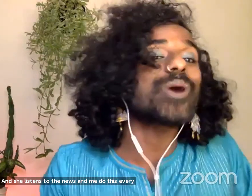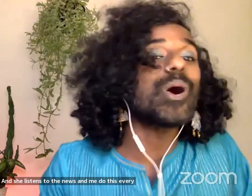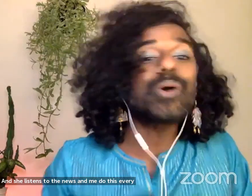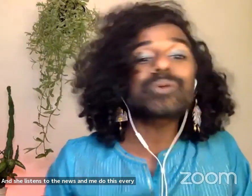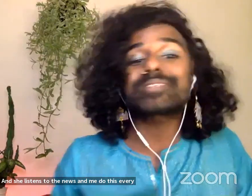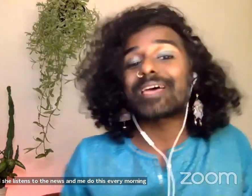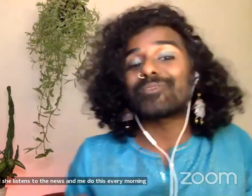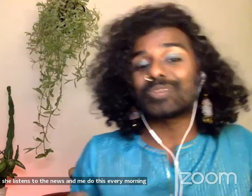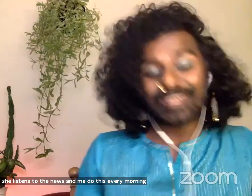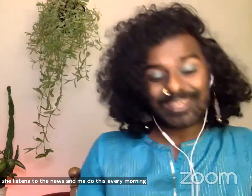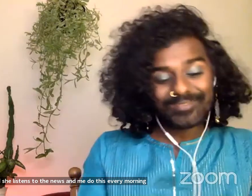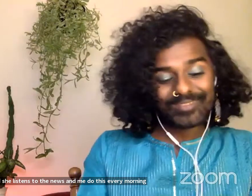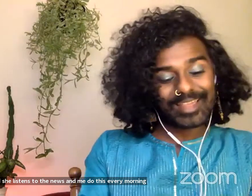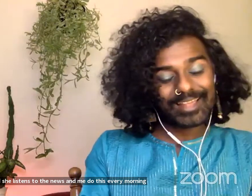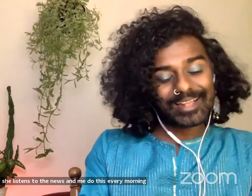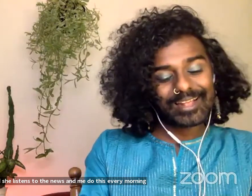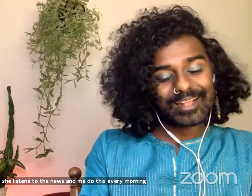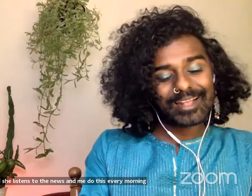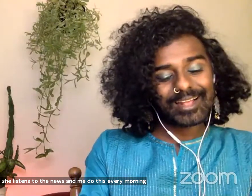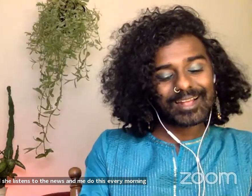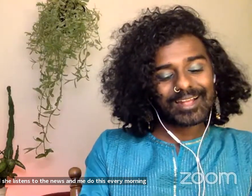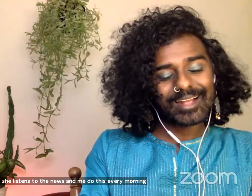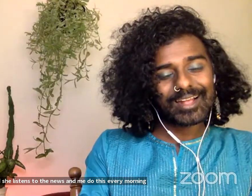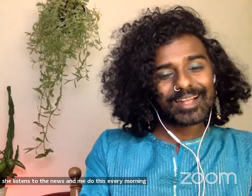Hindi songs every evening.